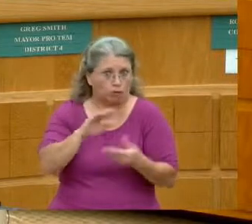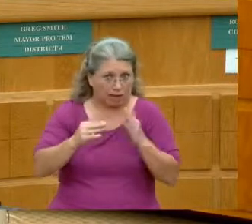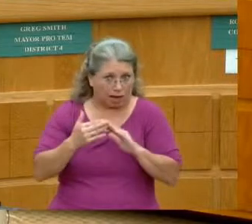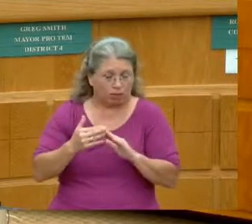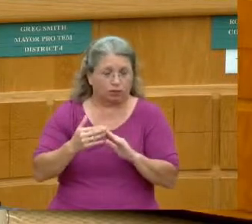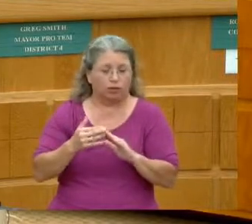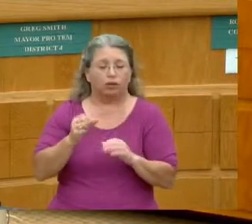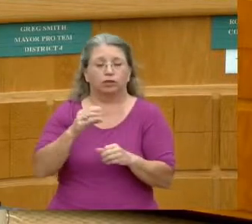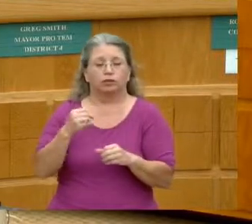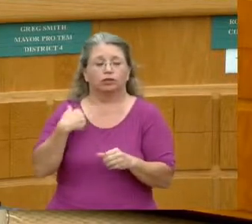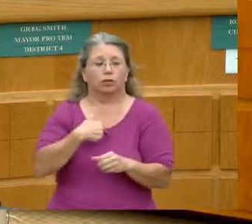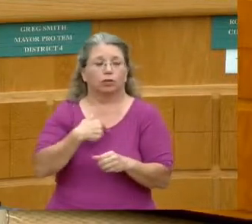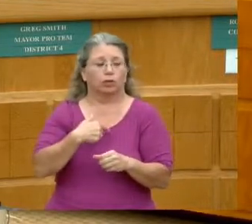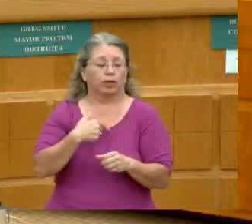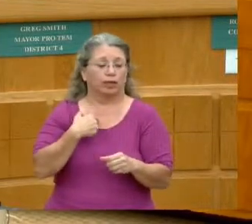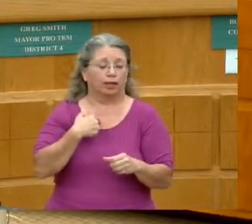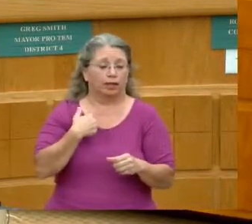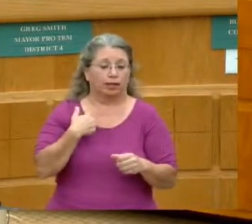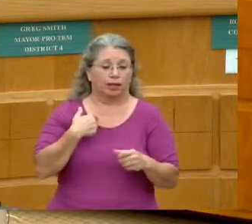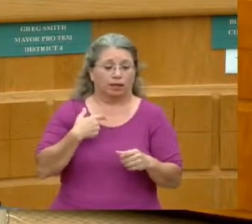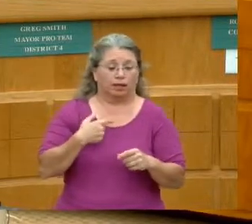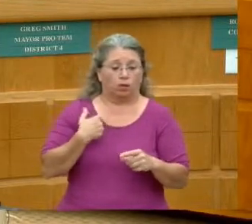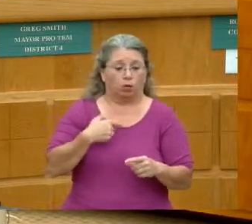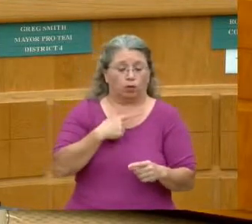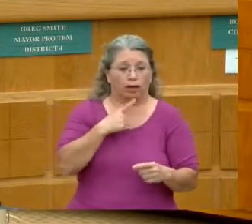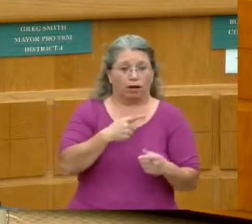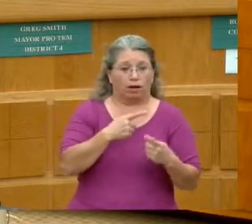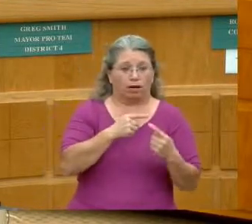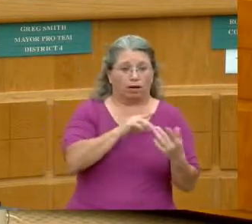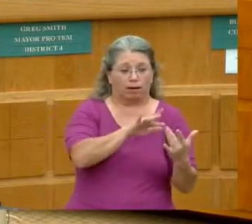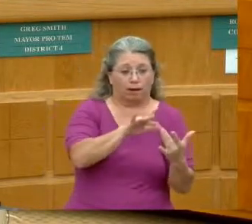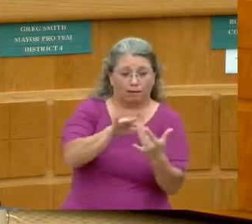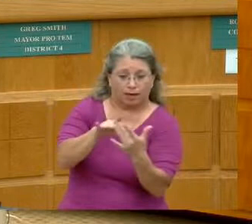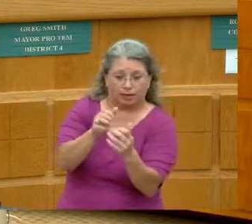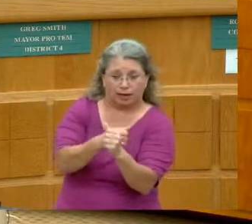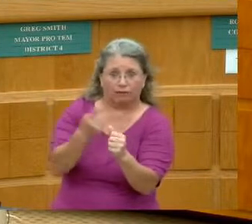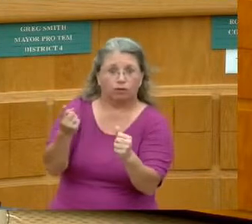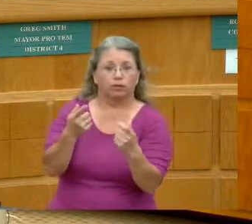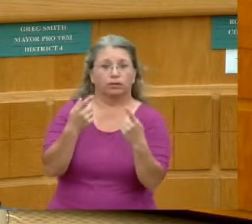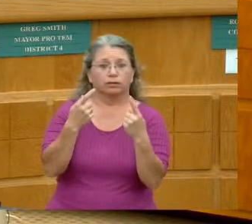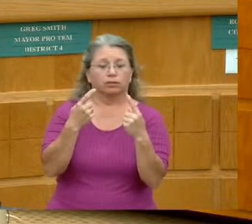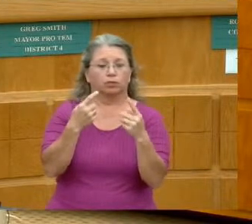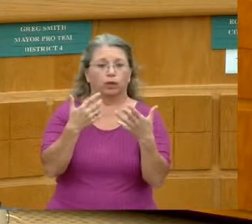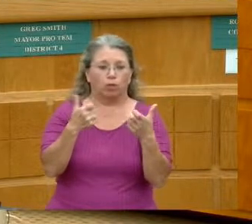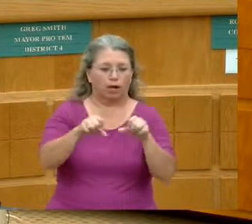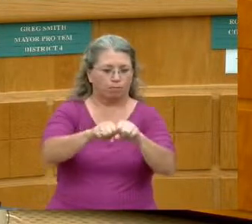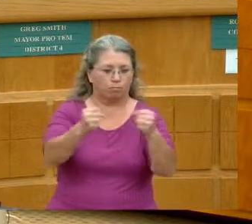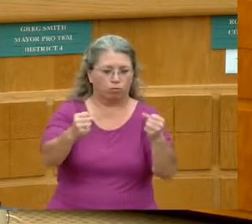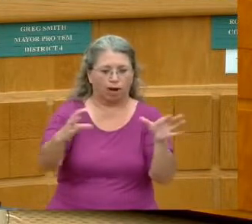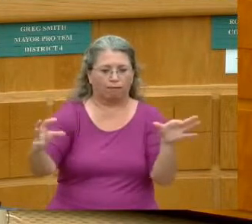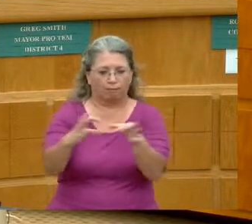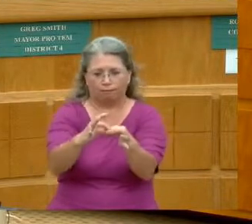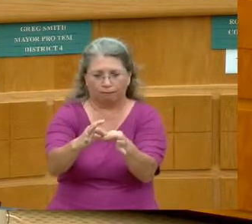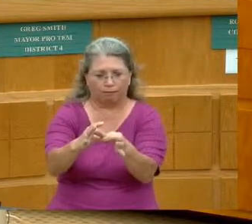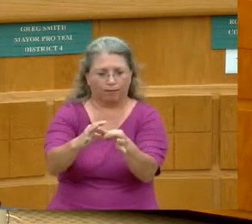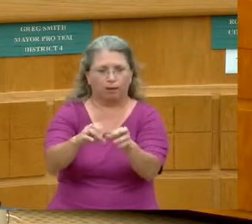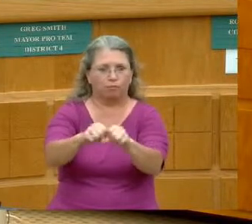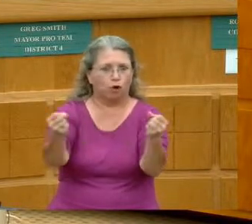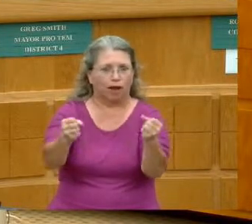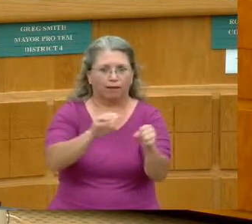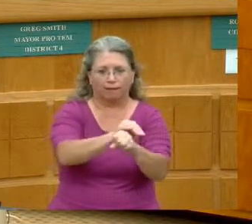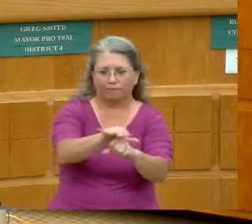perspective, we are contact tracing everybody to reduce the spread. That's what we want to do. We want to break the link of infection, and we want to make sure that you have all